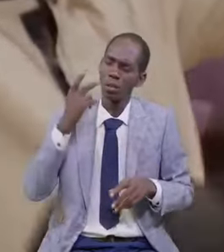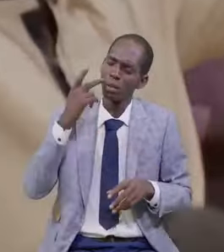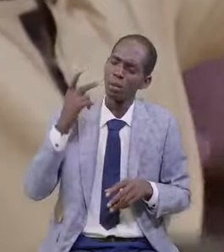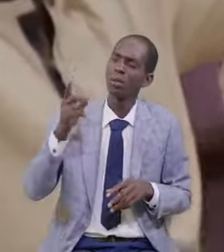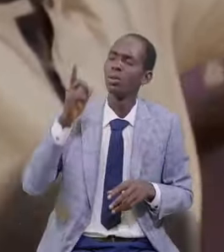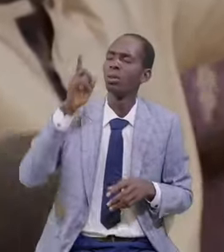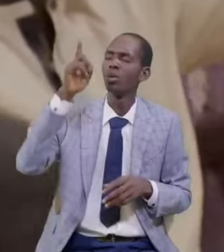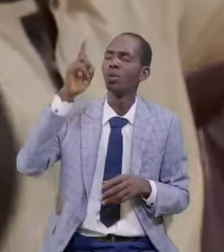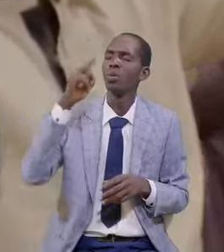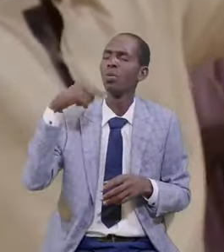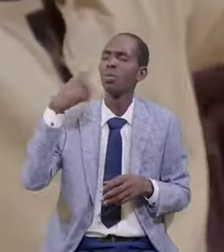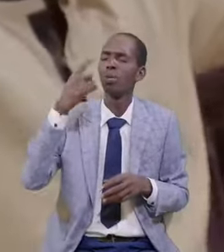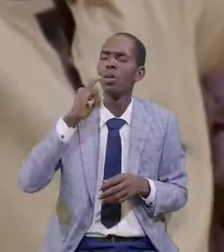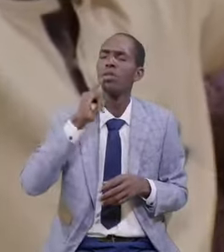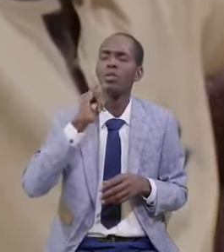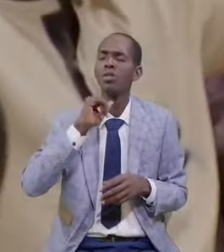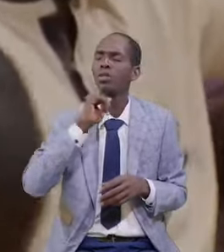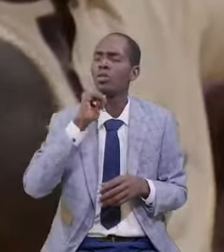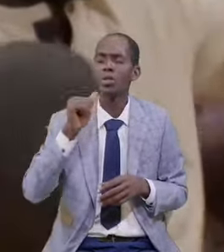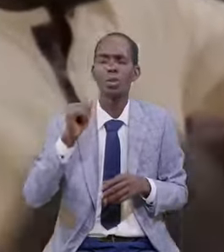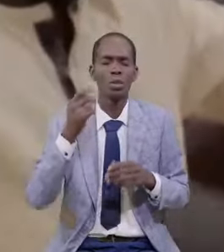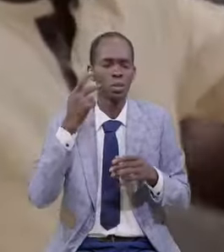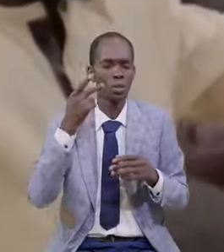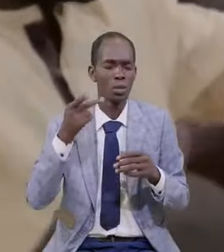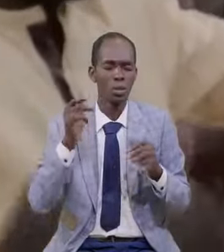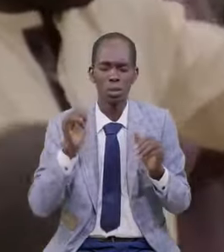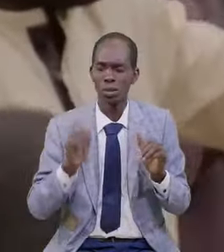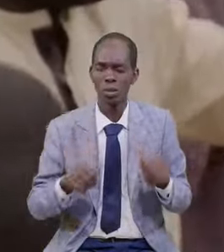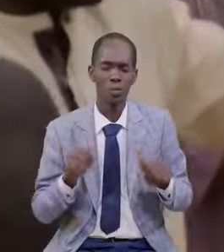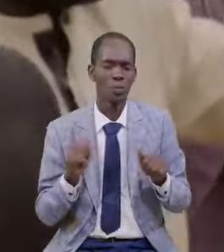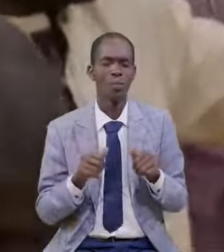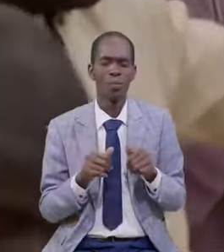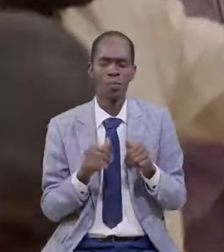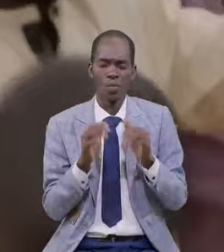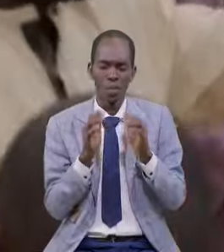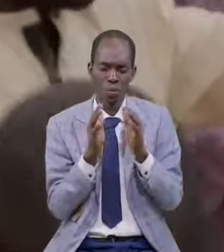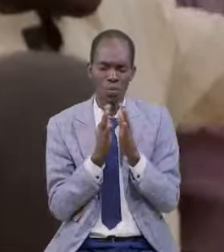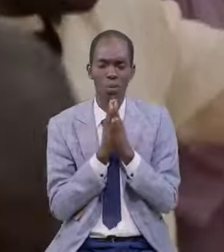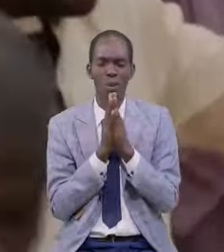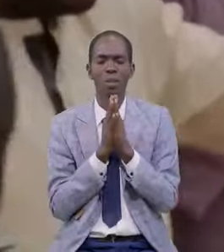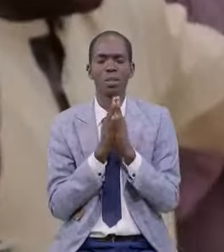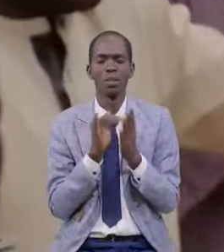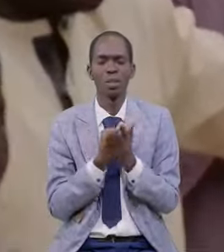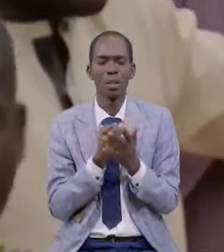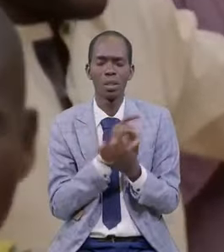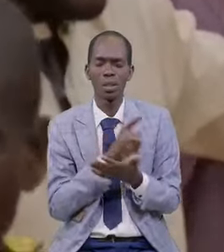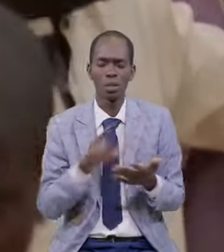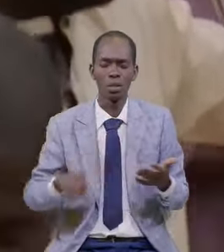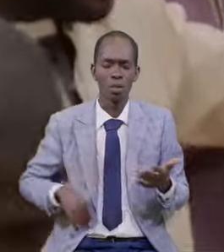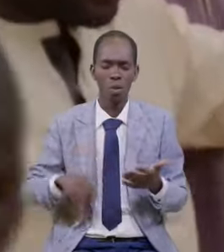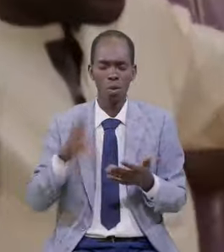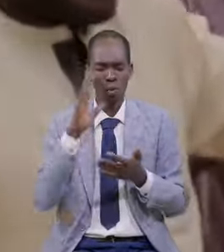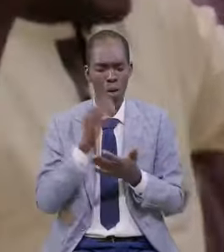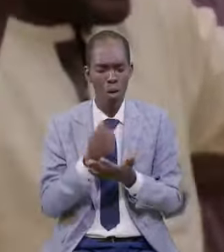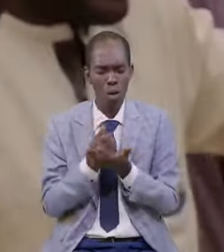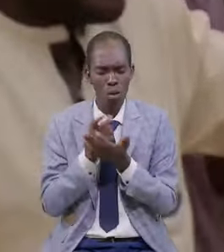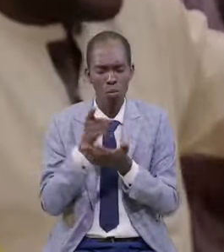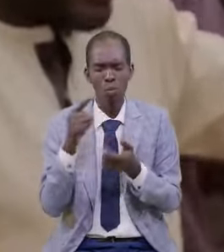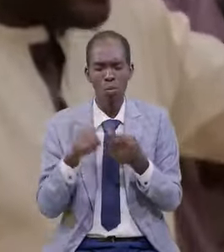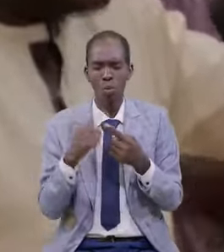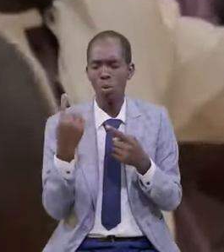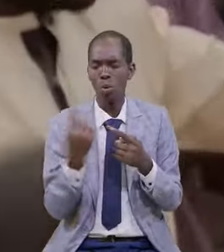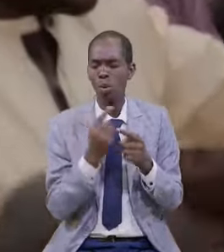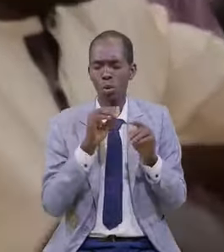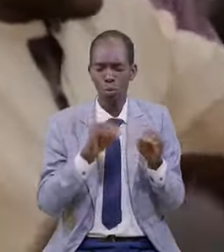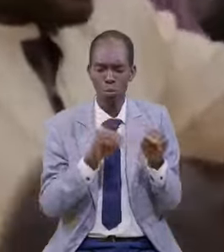see the invisible in the storms of life I see the invisible when I'm climbing my mountains I see the